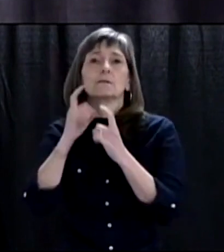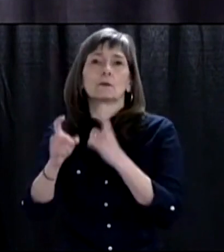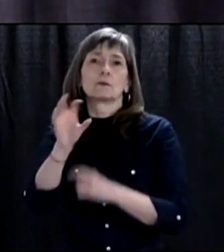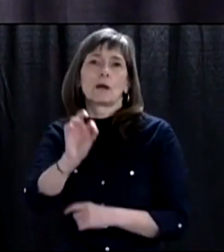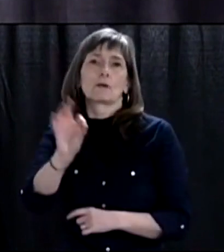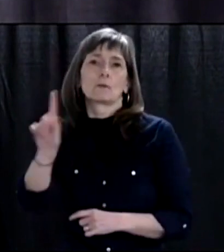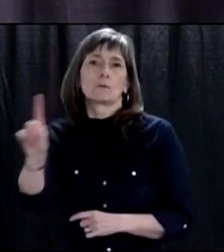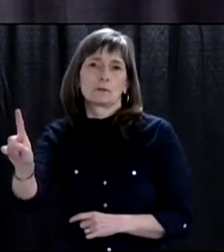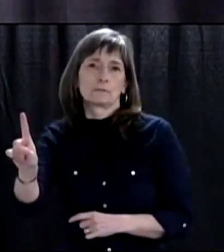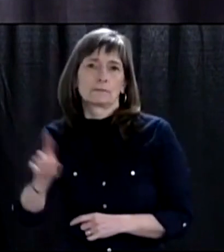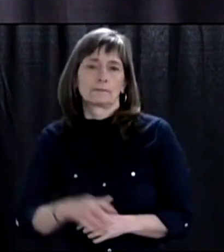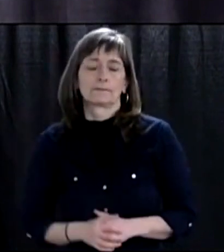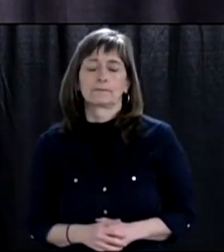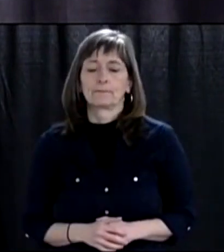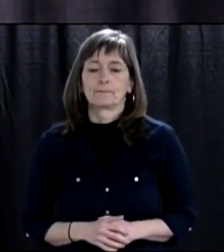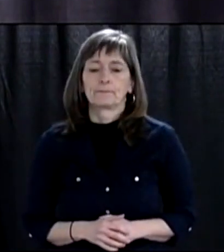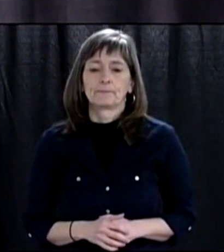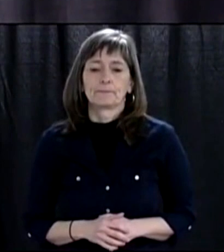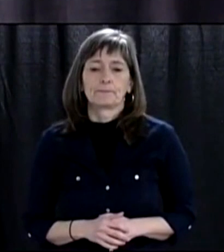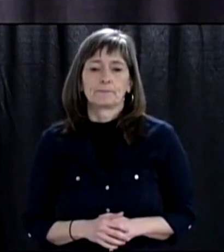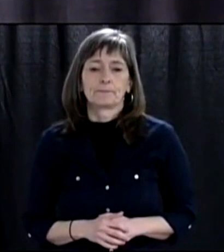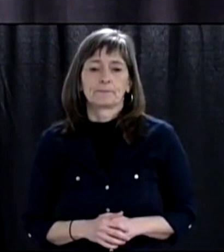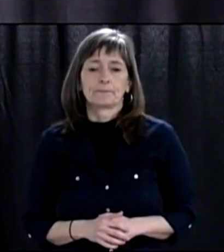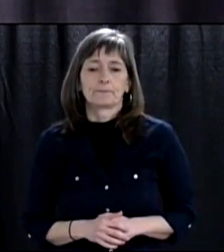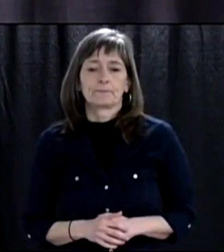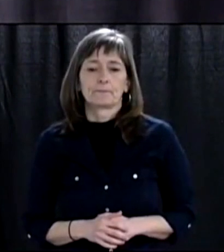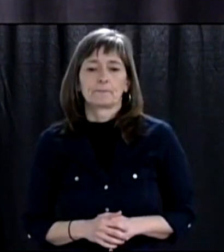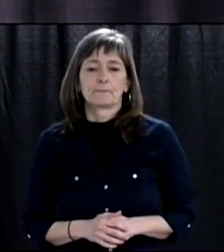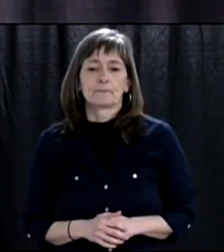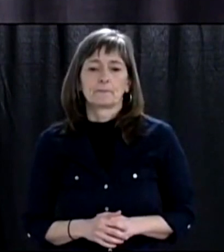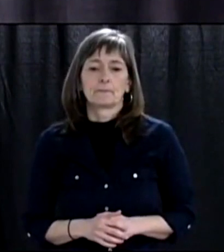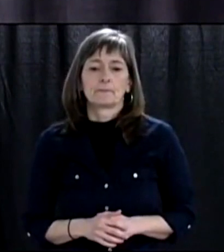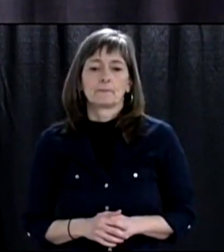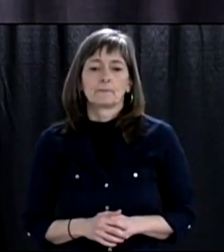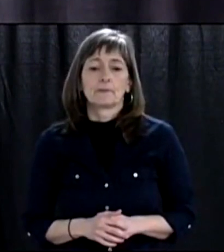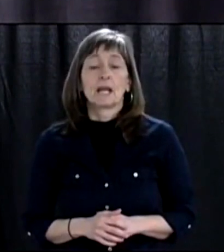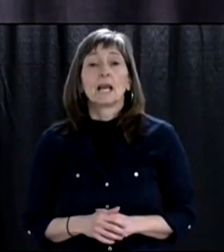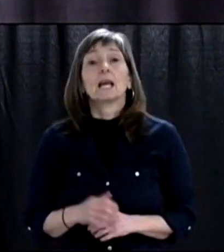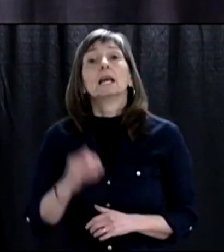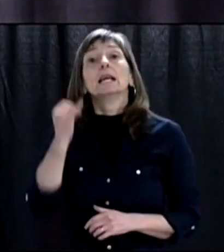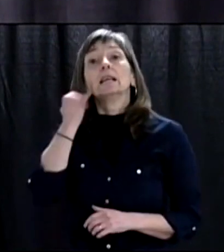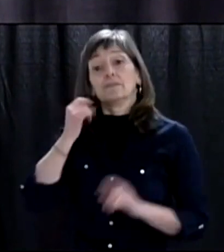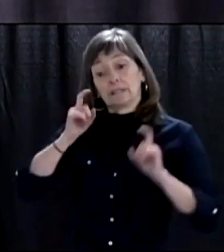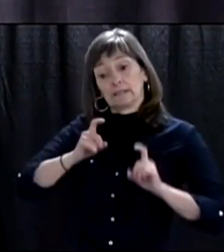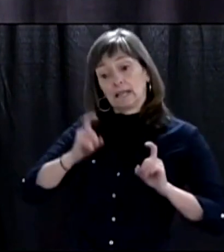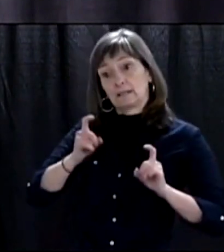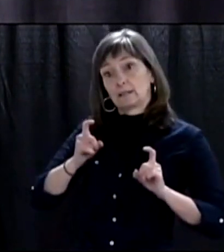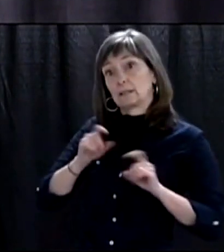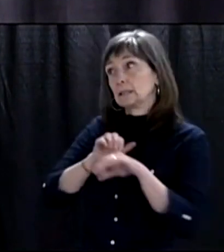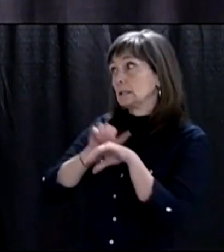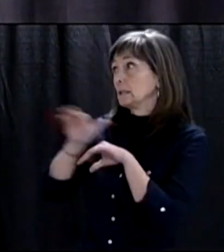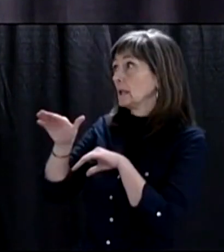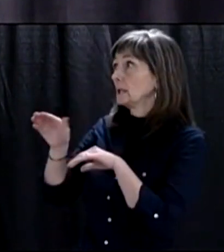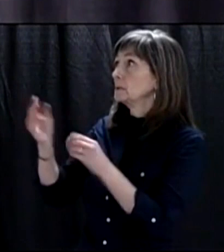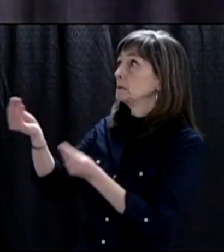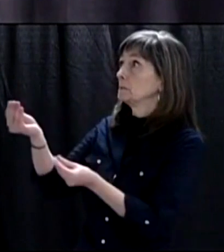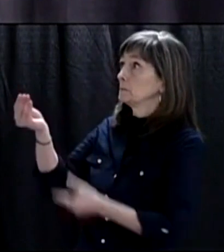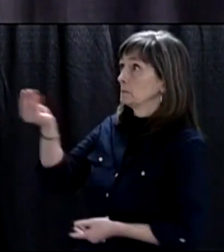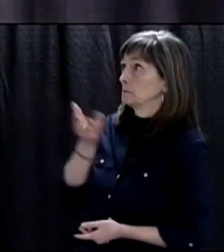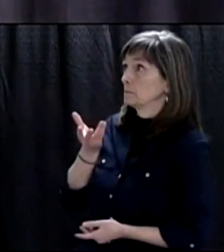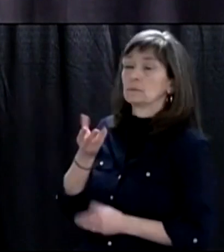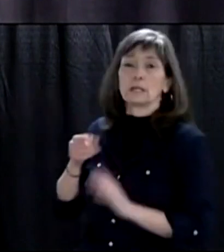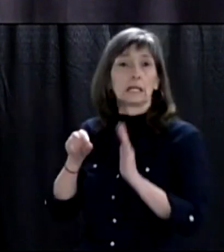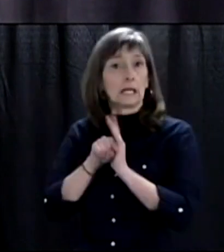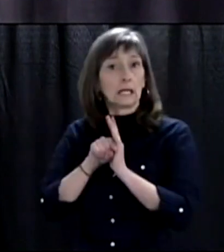I want to stress that even even if you receive a negative result, you are still required to